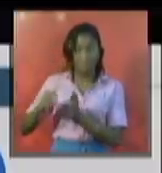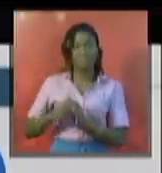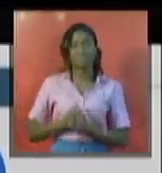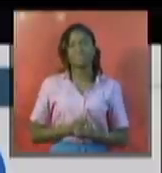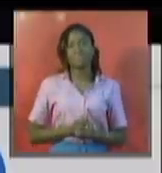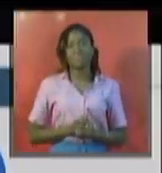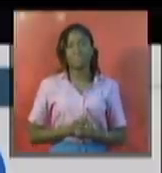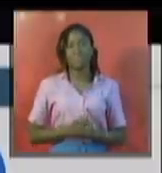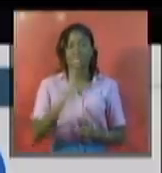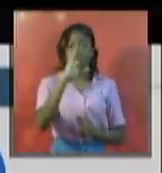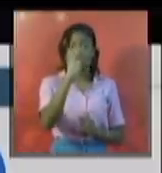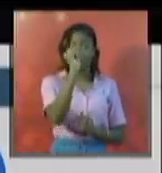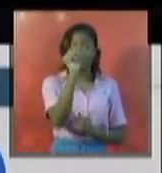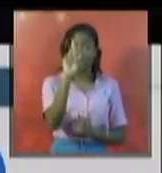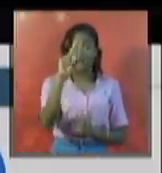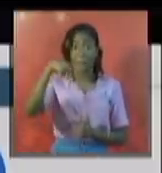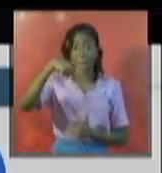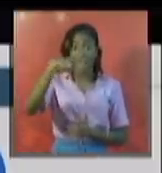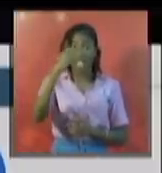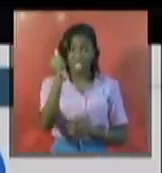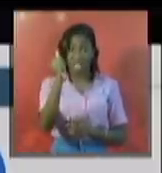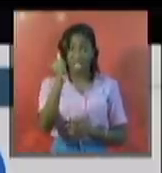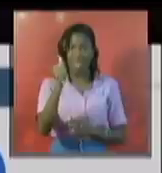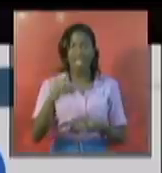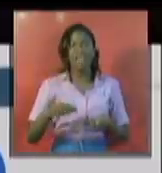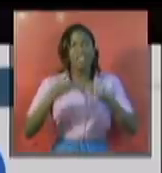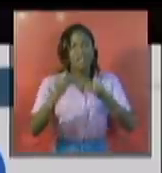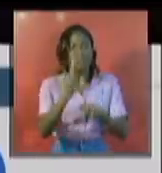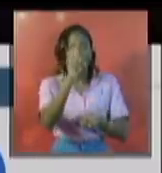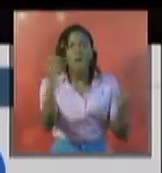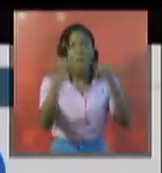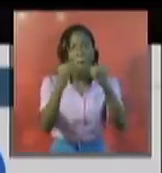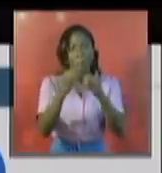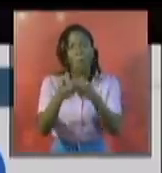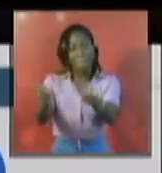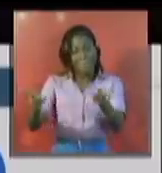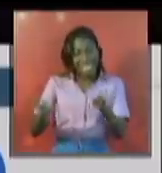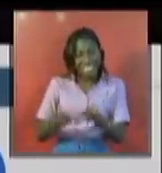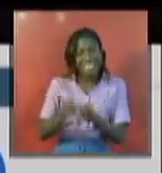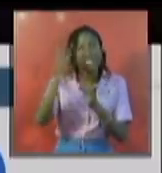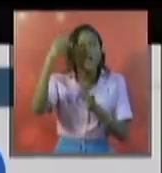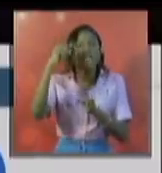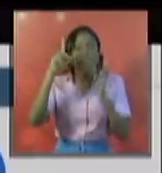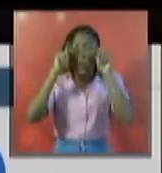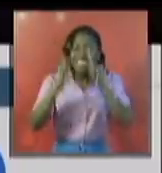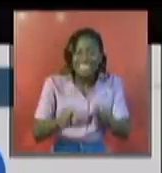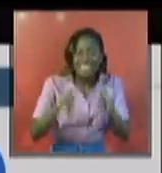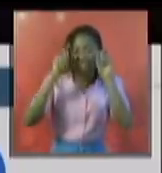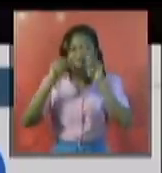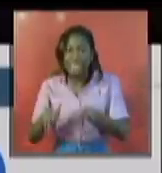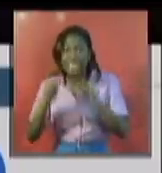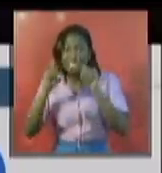an additional testing site for the Ministry of Health. That site is at the Medical Research Foundation, and this is one of our